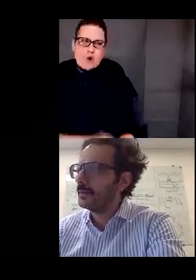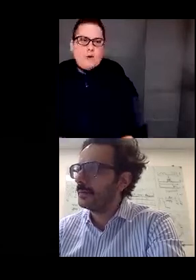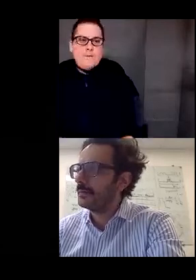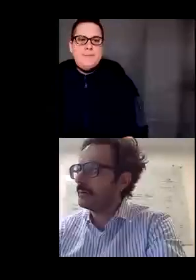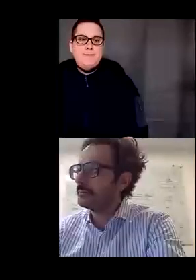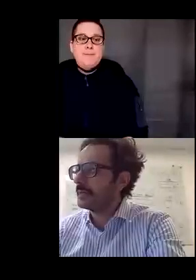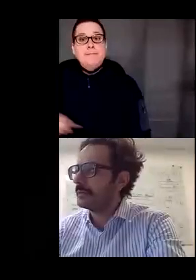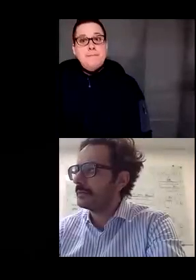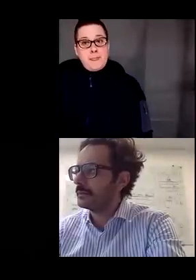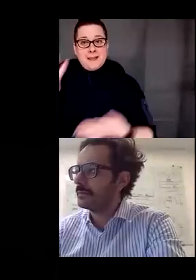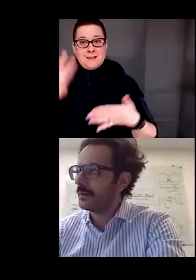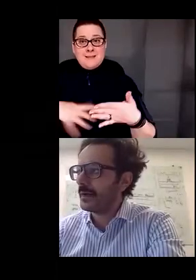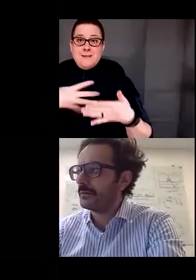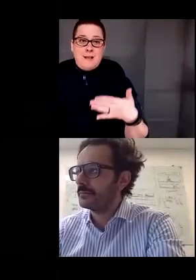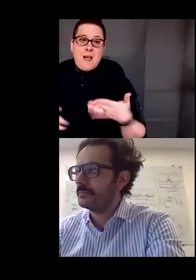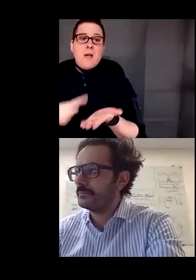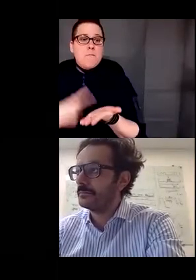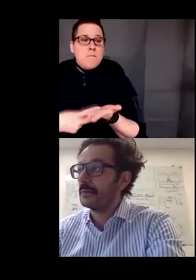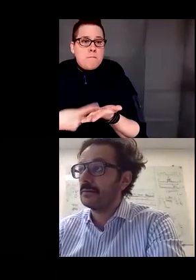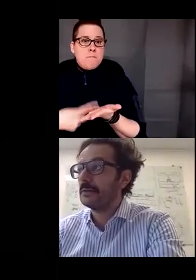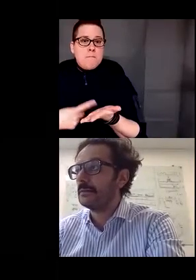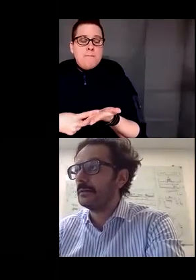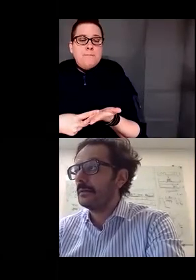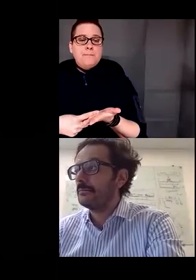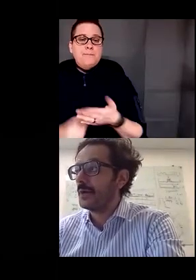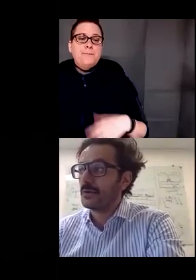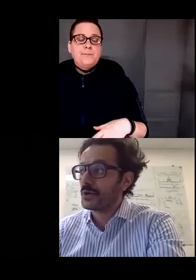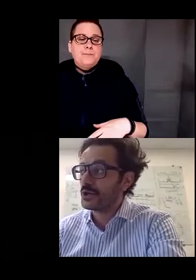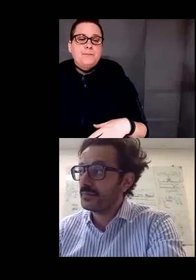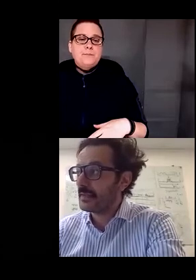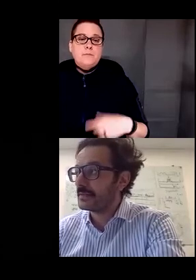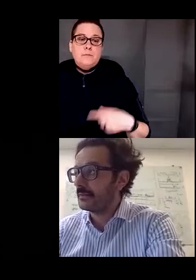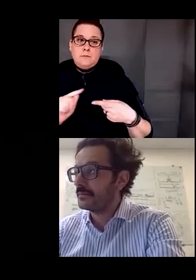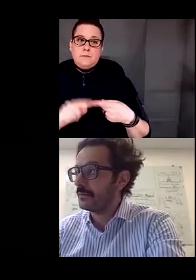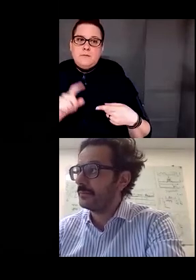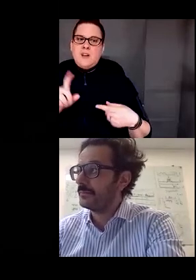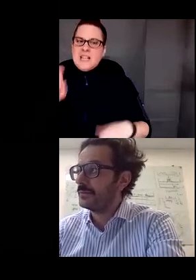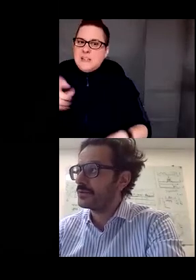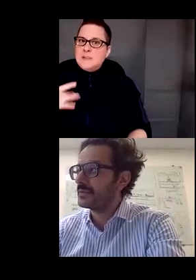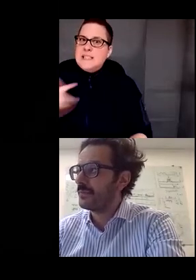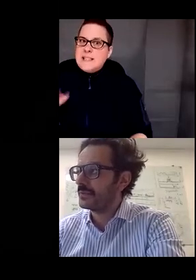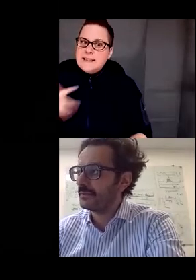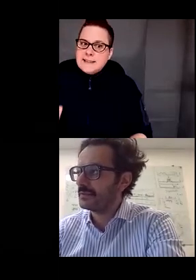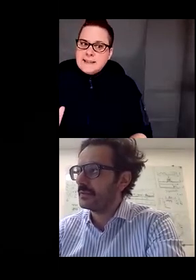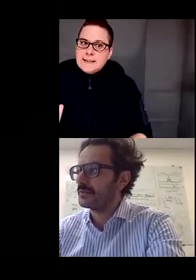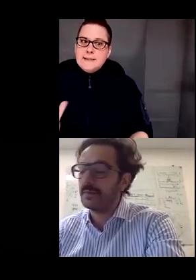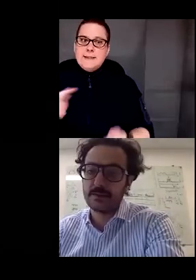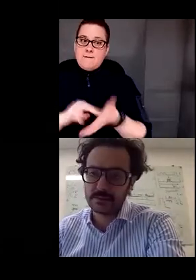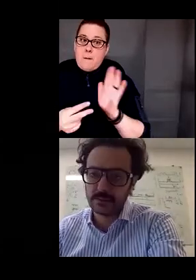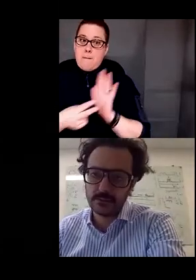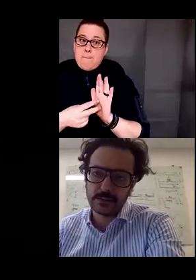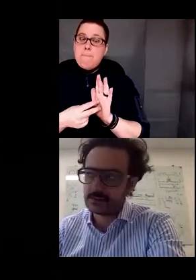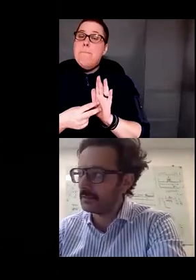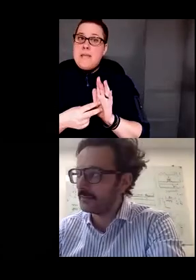this table, they talk about that the biomarker should be sensitive. So you should see positive results when